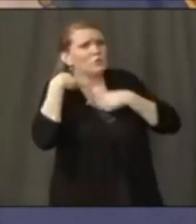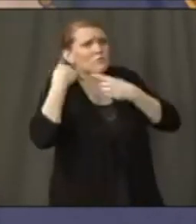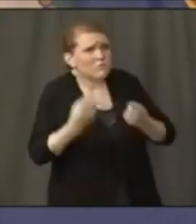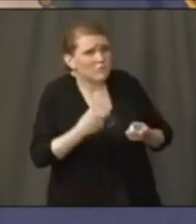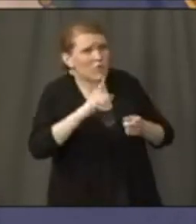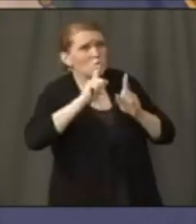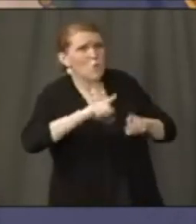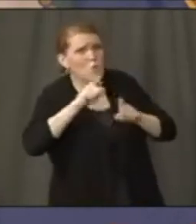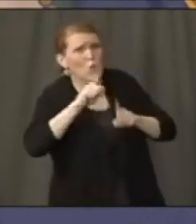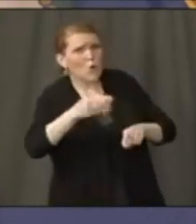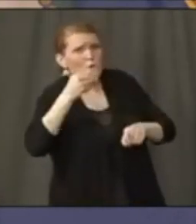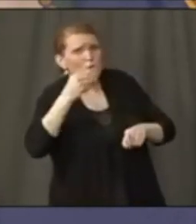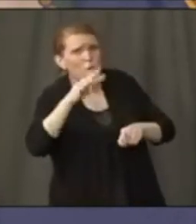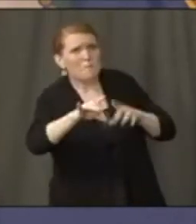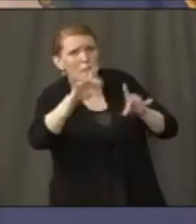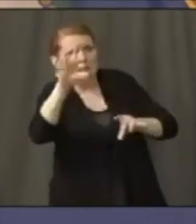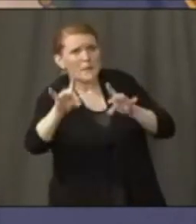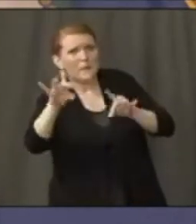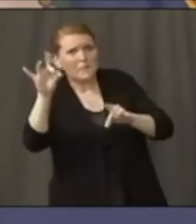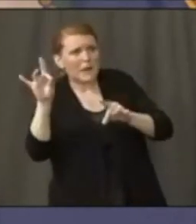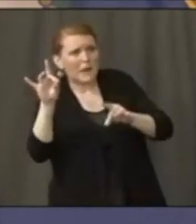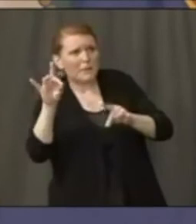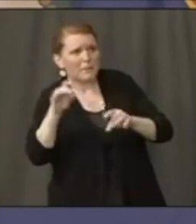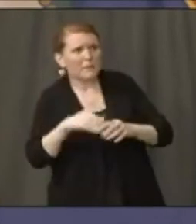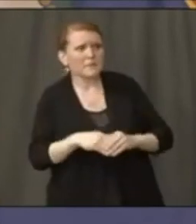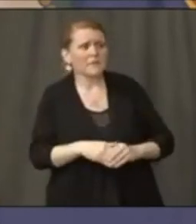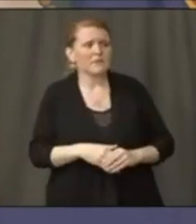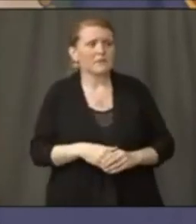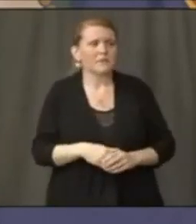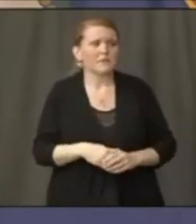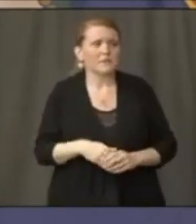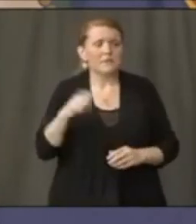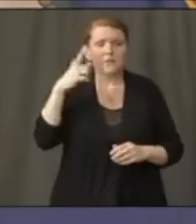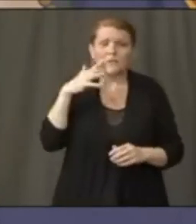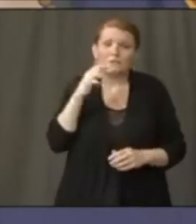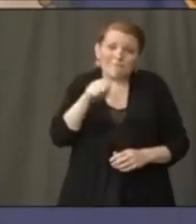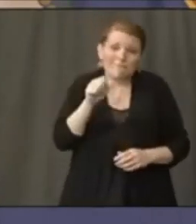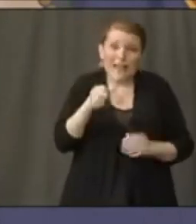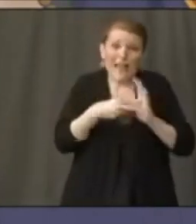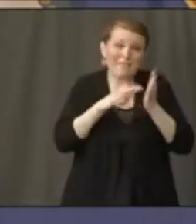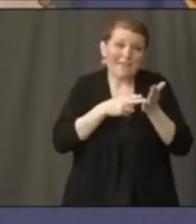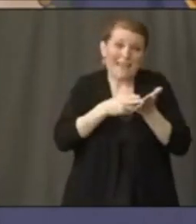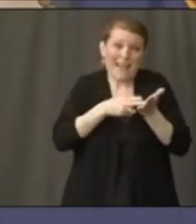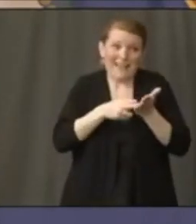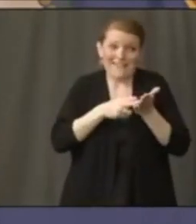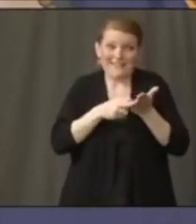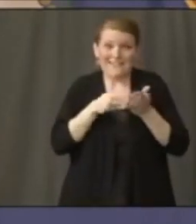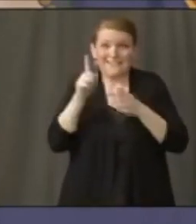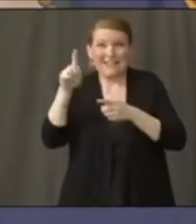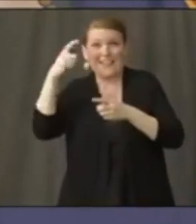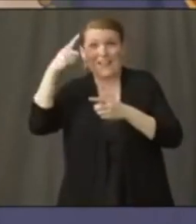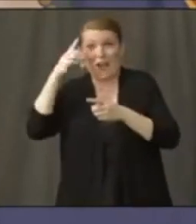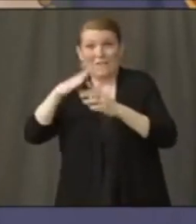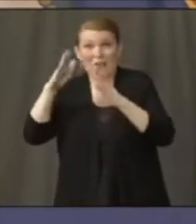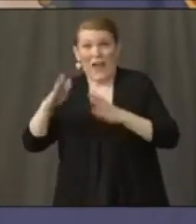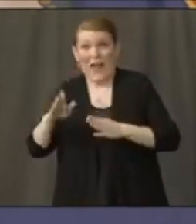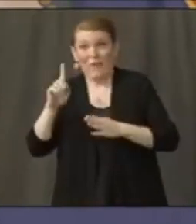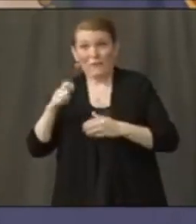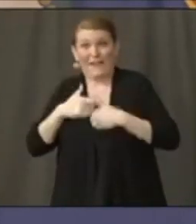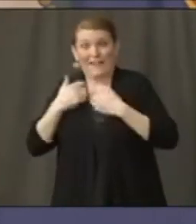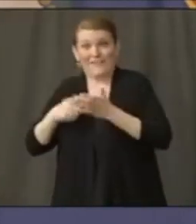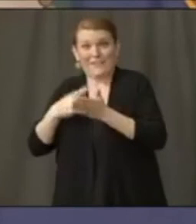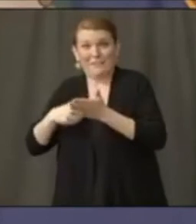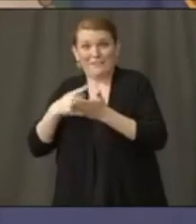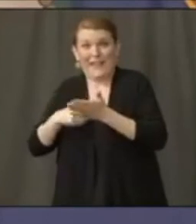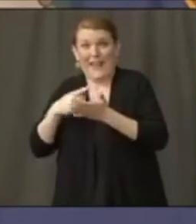the governor's residence, to tell you the truth. But at home, all I can figure out is that we have a kitchen there in Greenwich that's made for takeout,